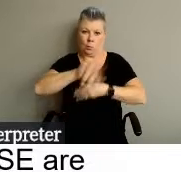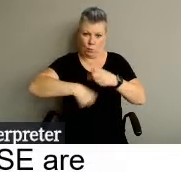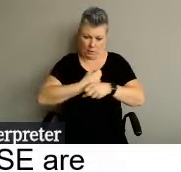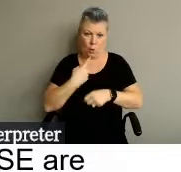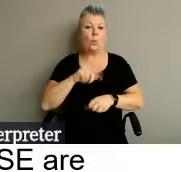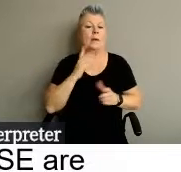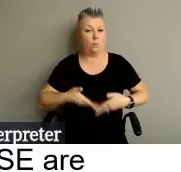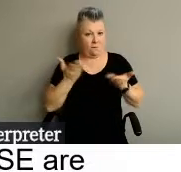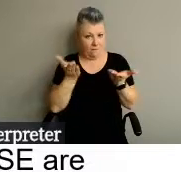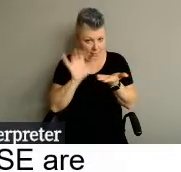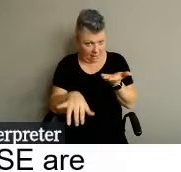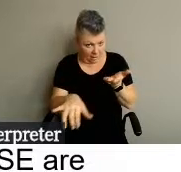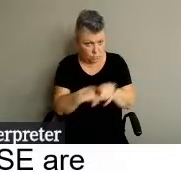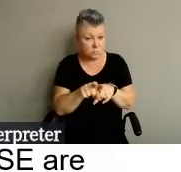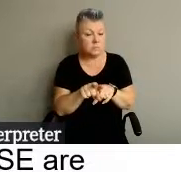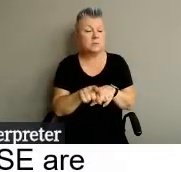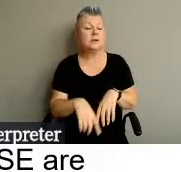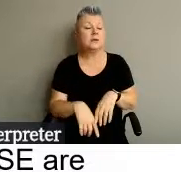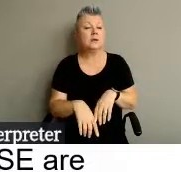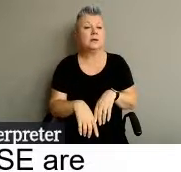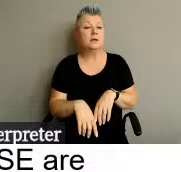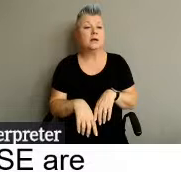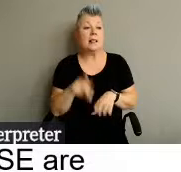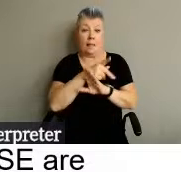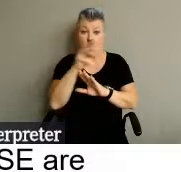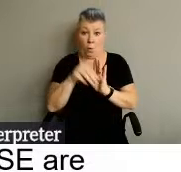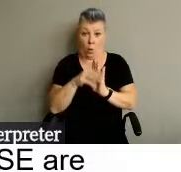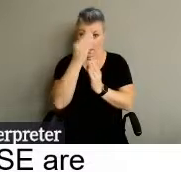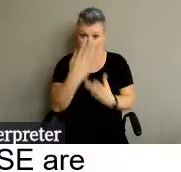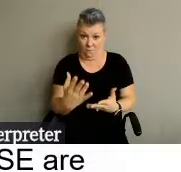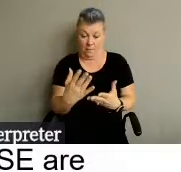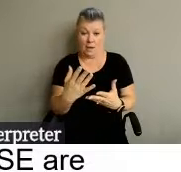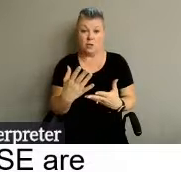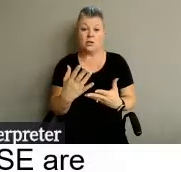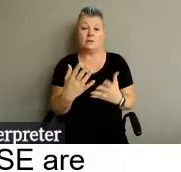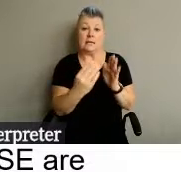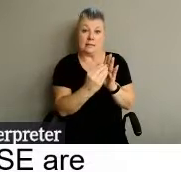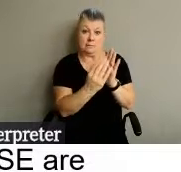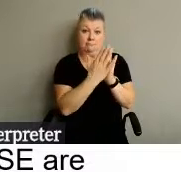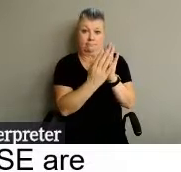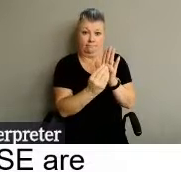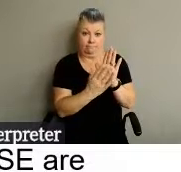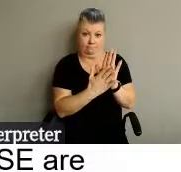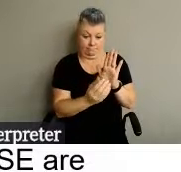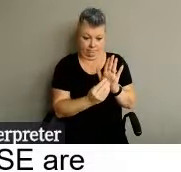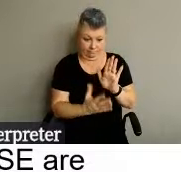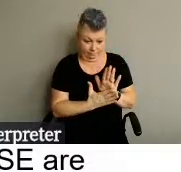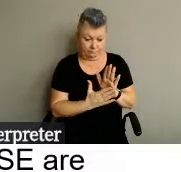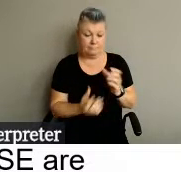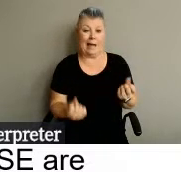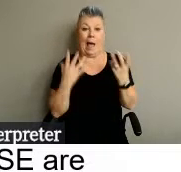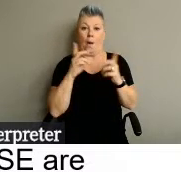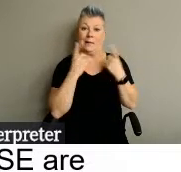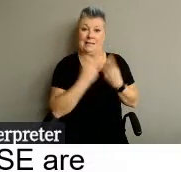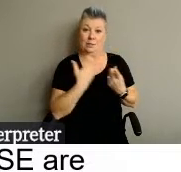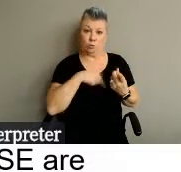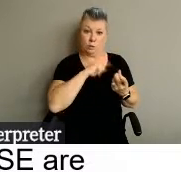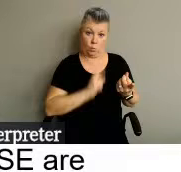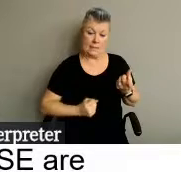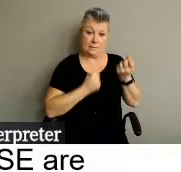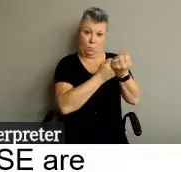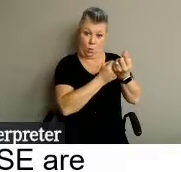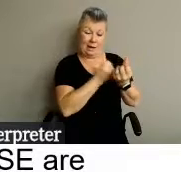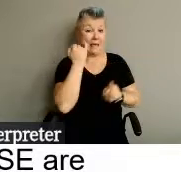provide that. Program information is captured, so they ask how many districts we support, if they're in